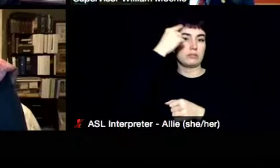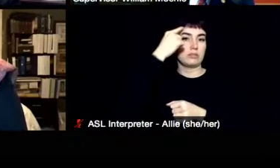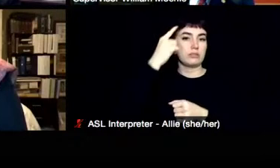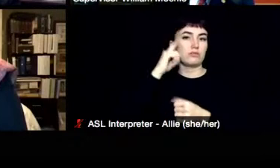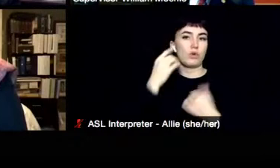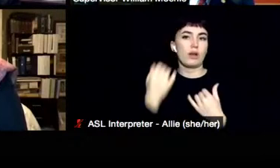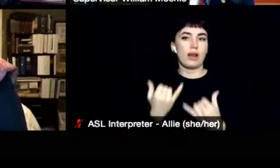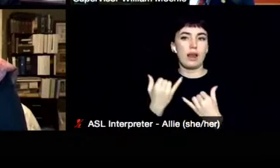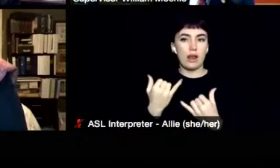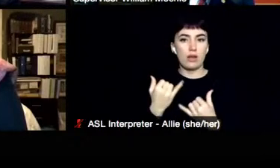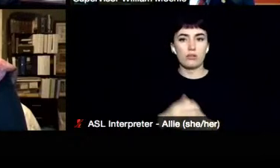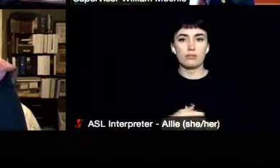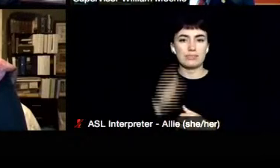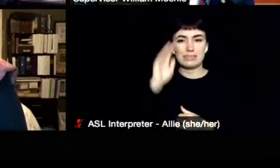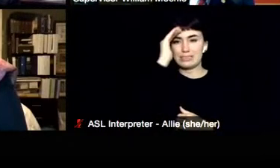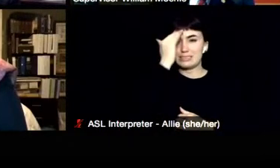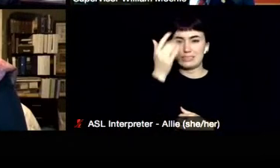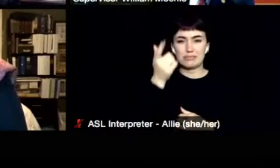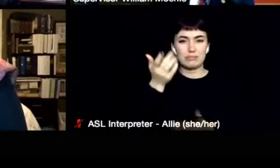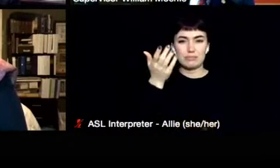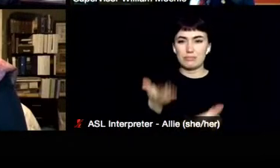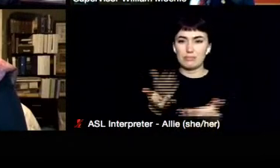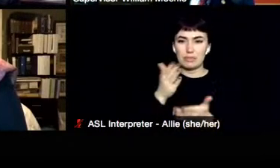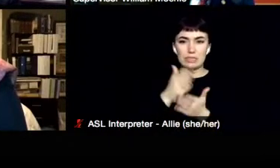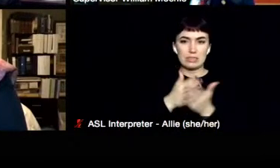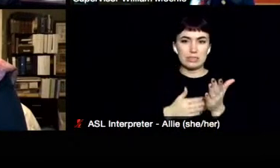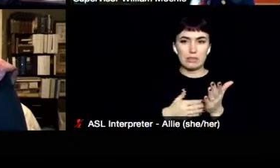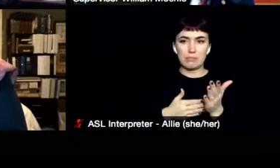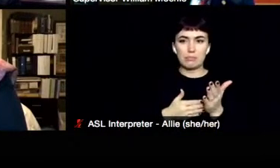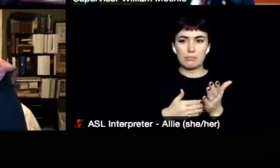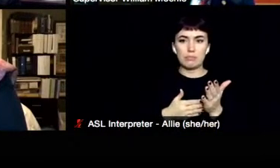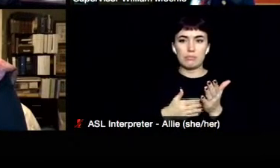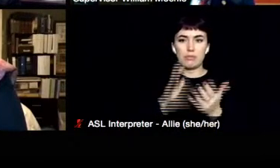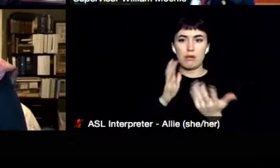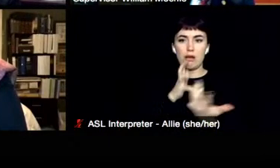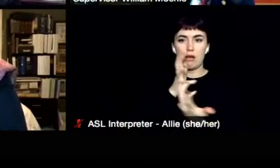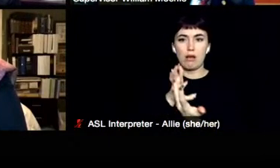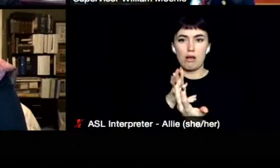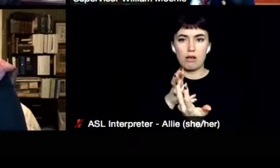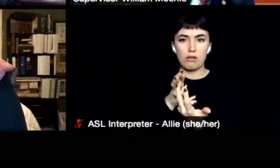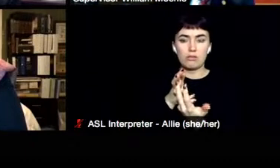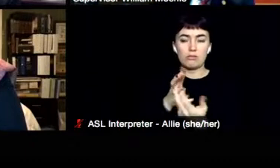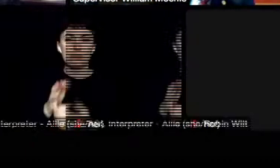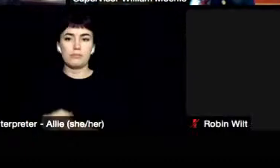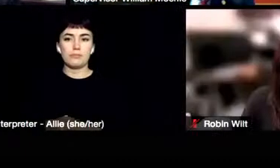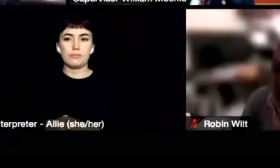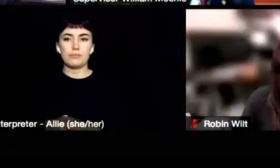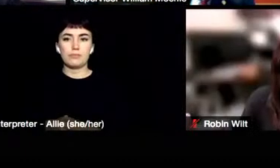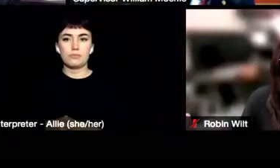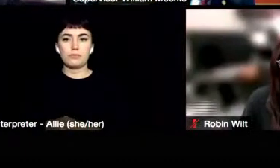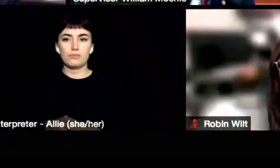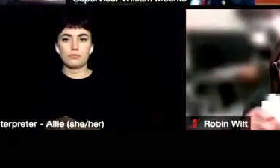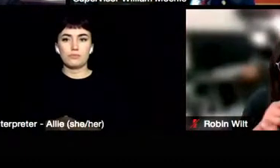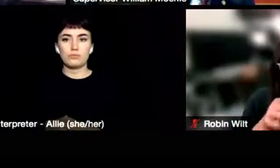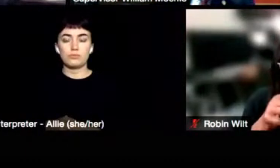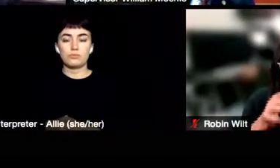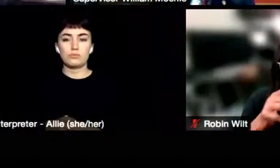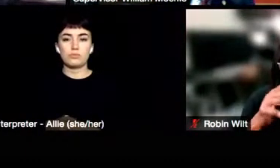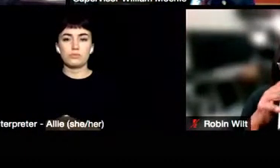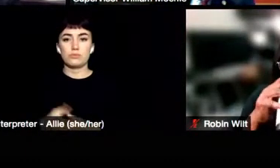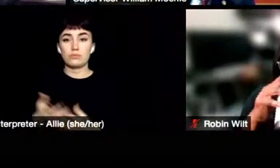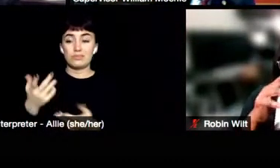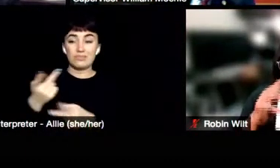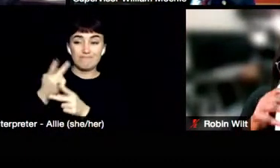being, because it just seems that there might be some accommodations that can be made, some mitigation can be made in terms of how